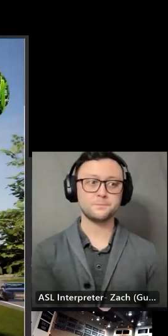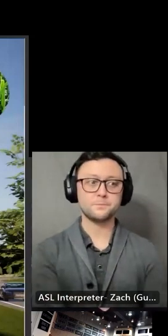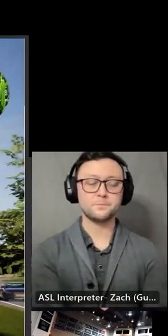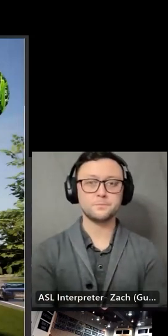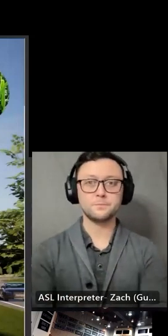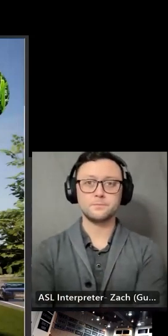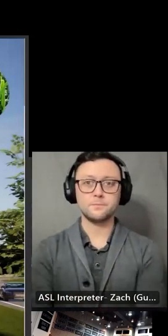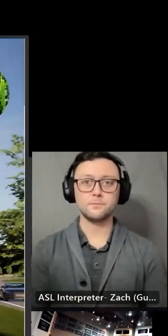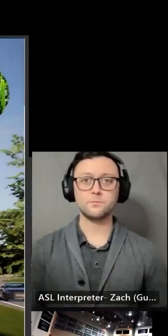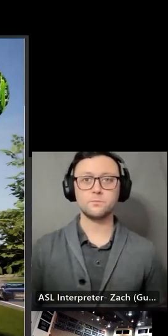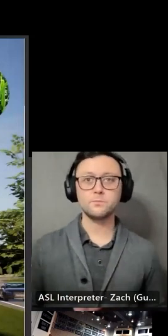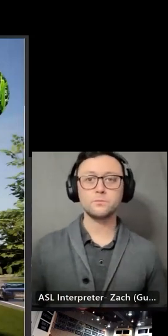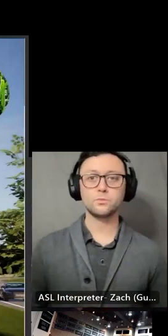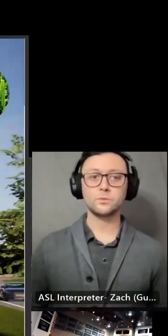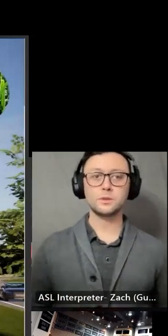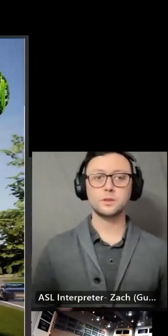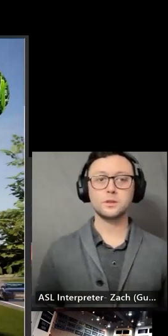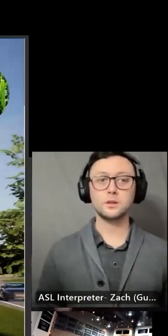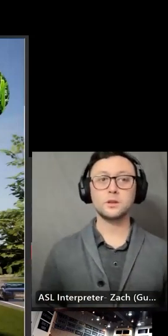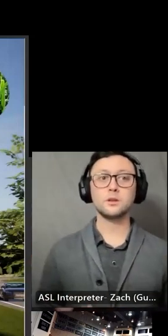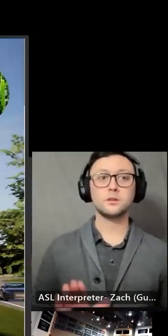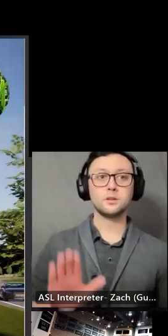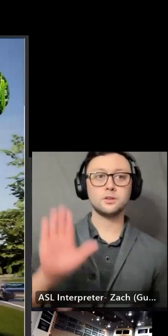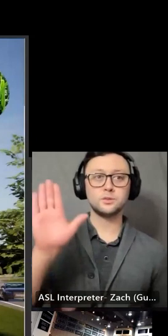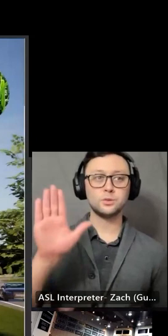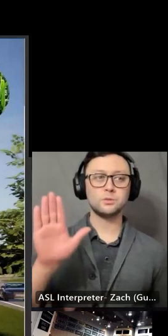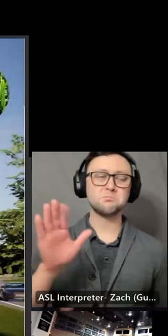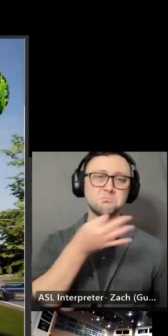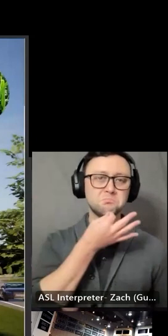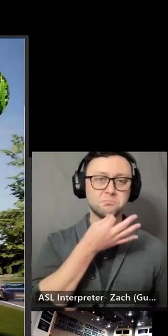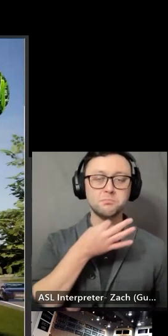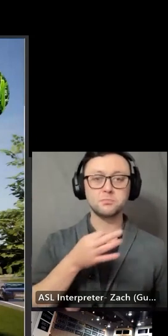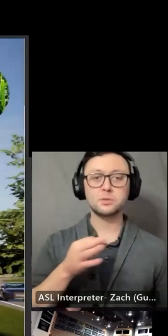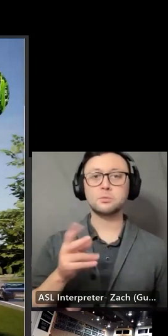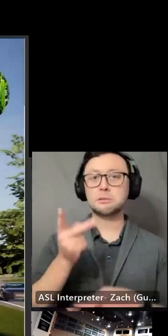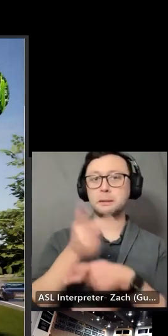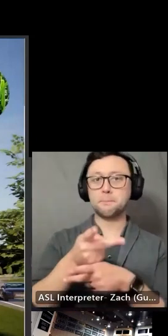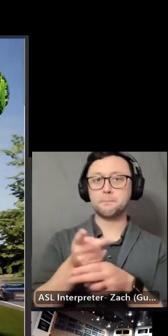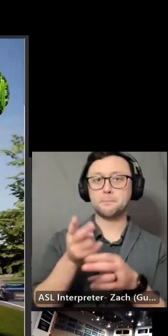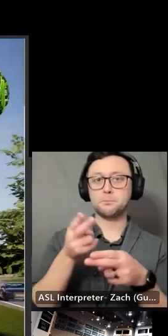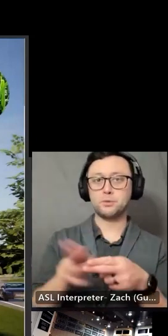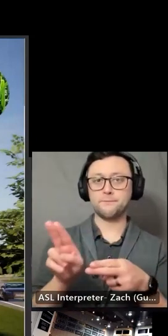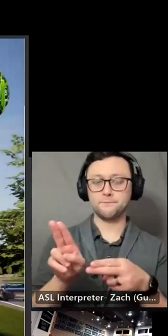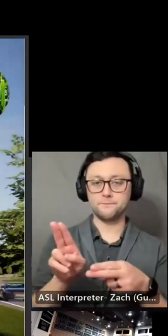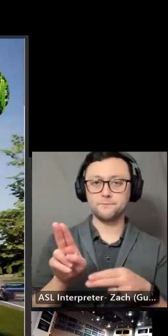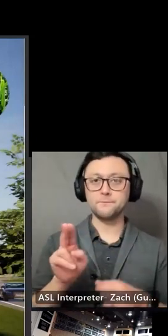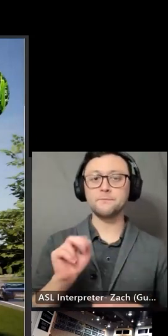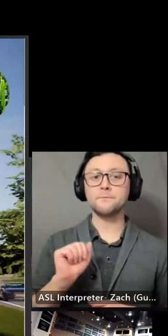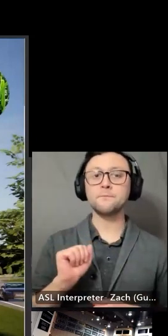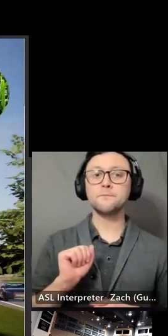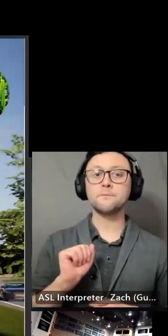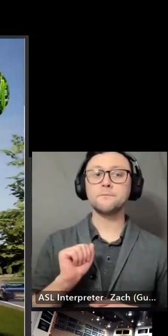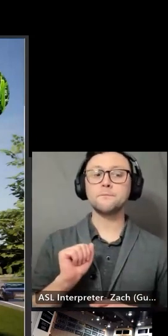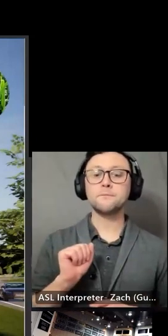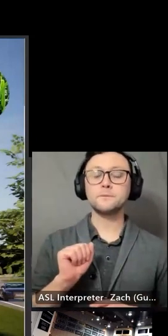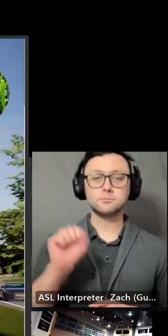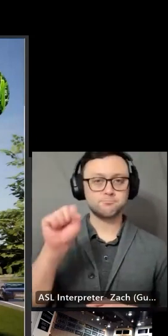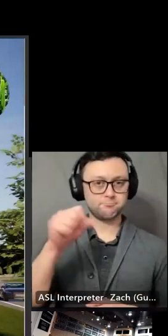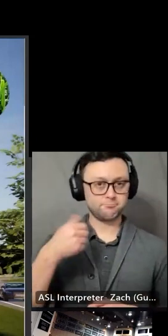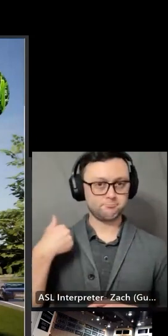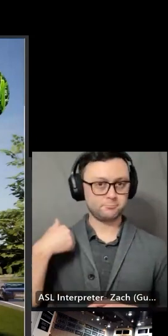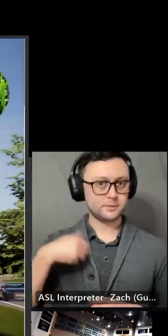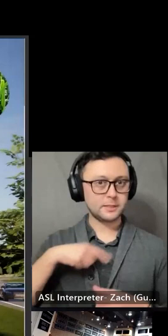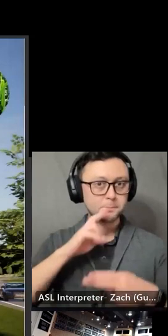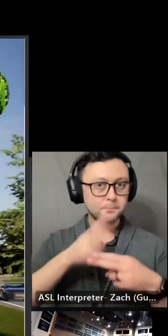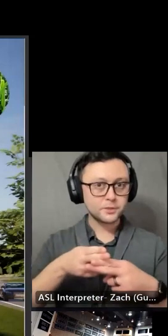So just keeping it brief, did want to respond about our process. I mean, you know, as I've mentioned to many